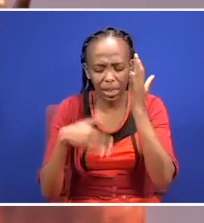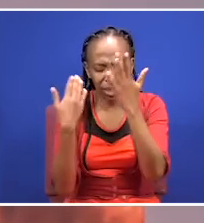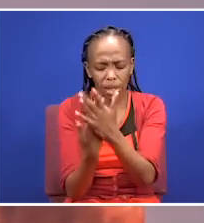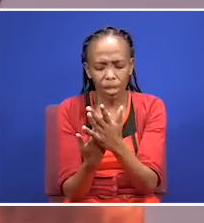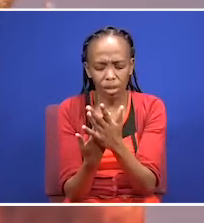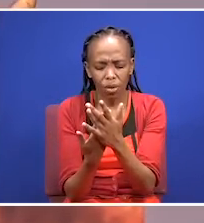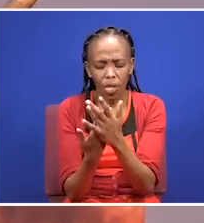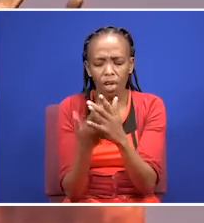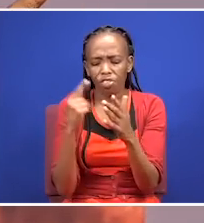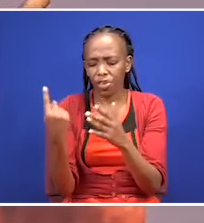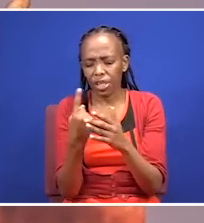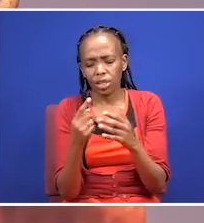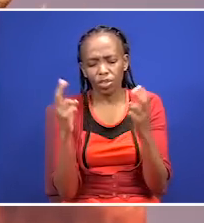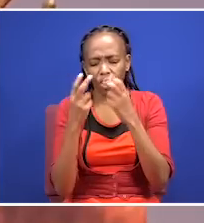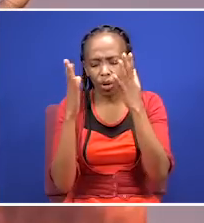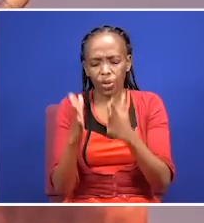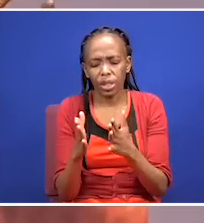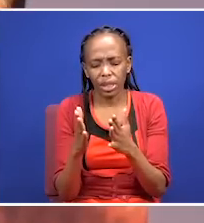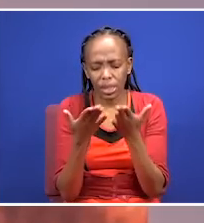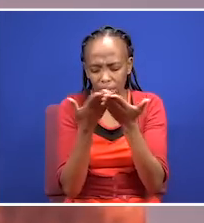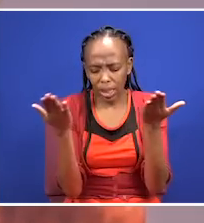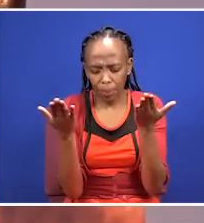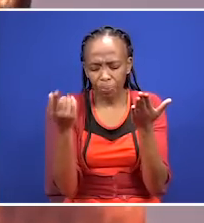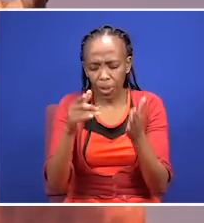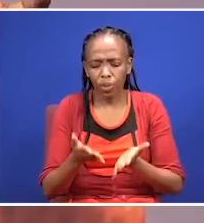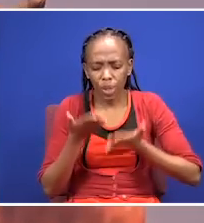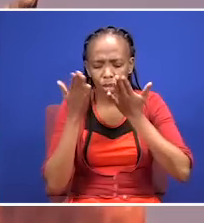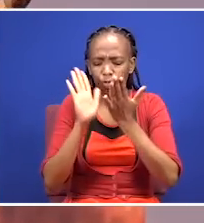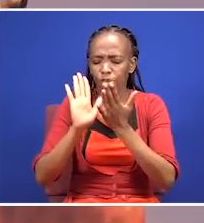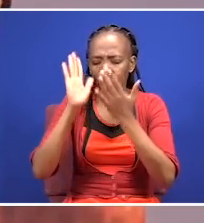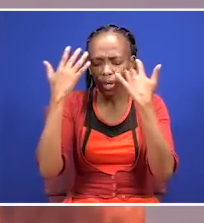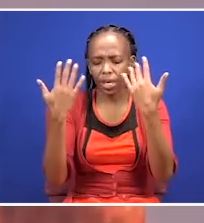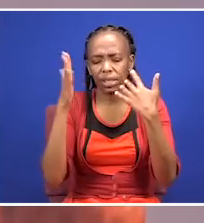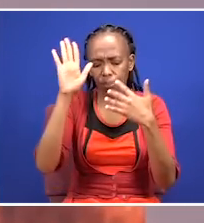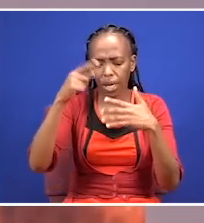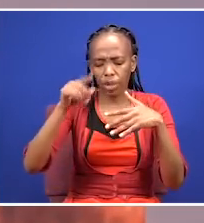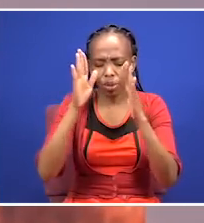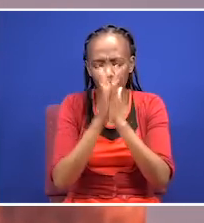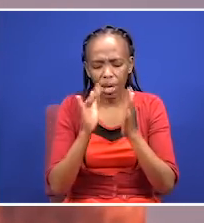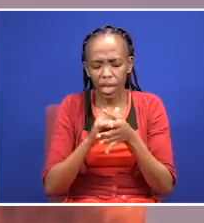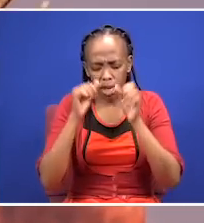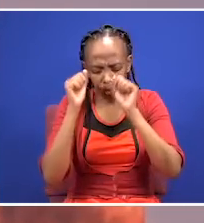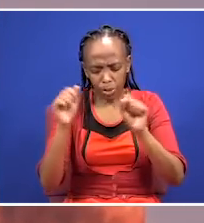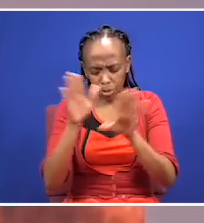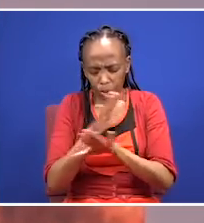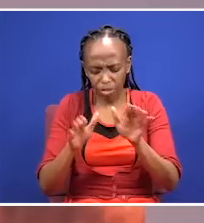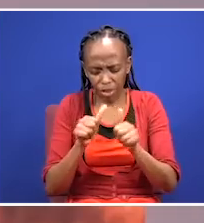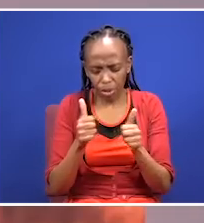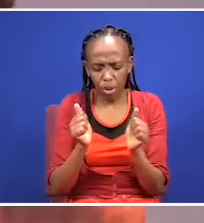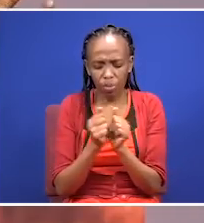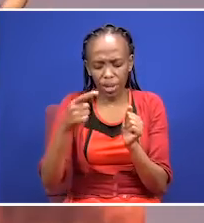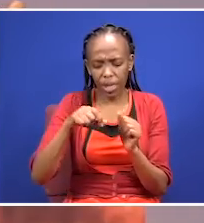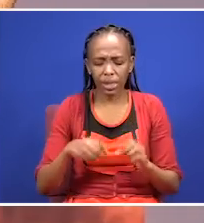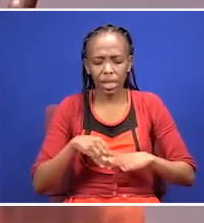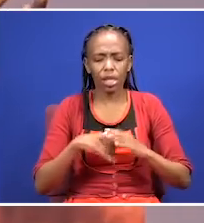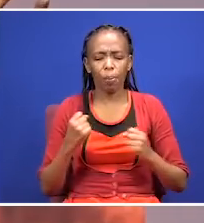you for each and every one of our audiences out there and we commit them to your hands oh god and we pray that it shall be well with us in